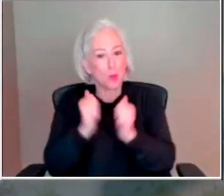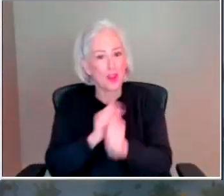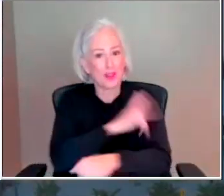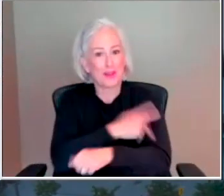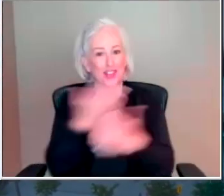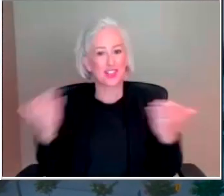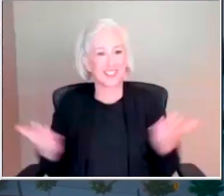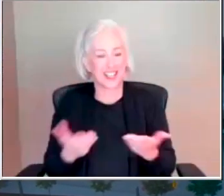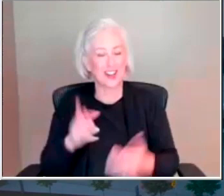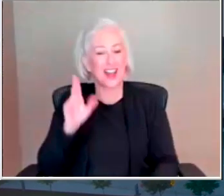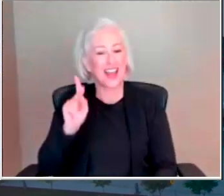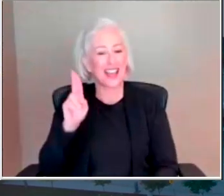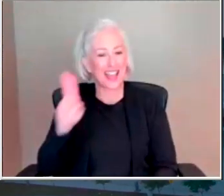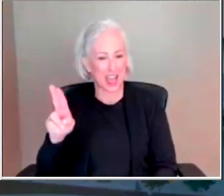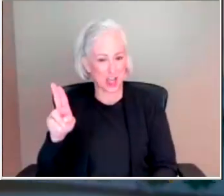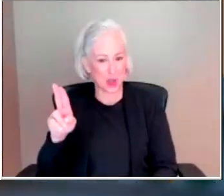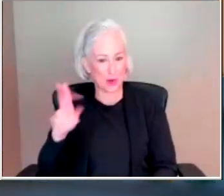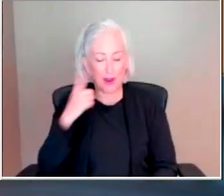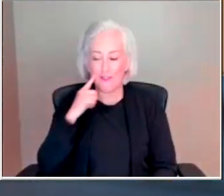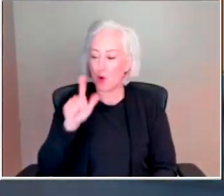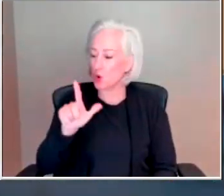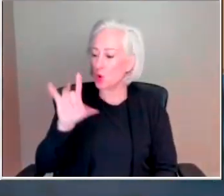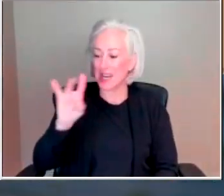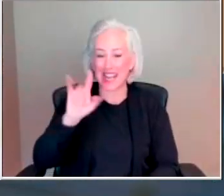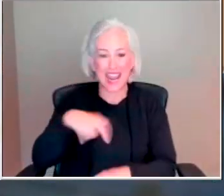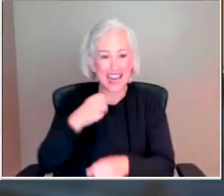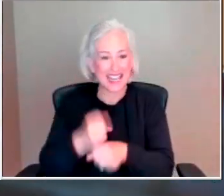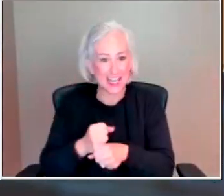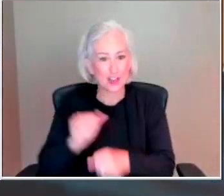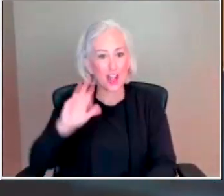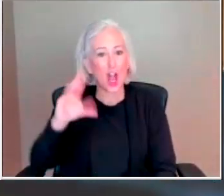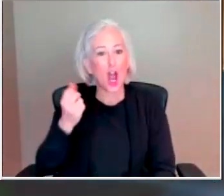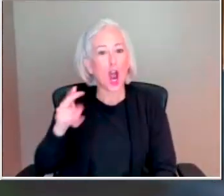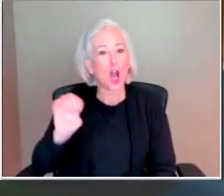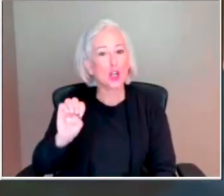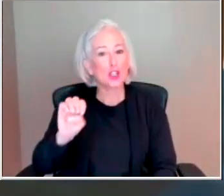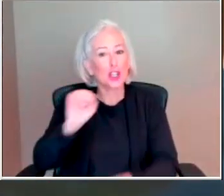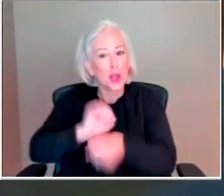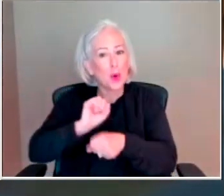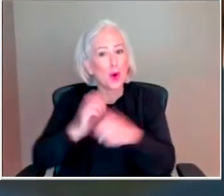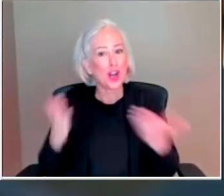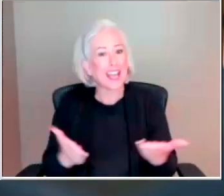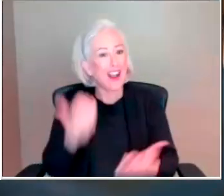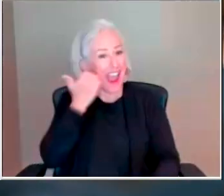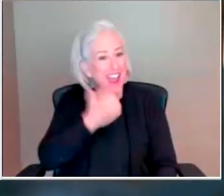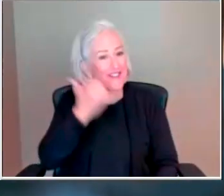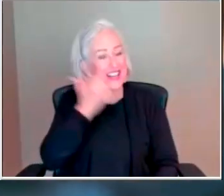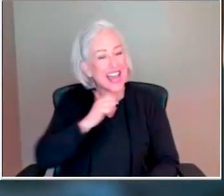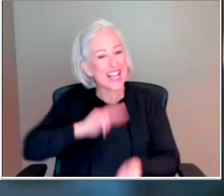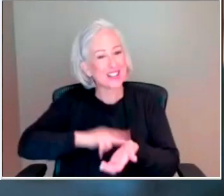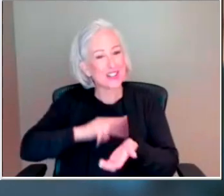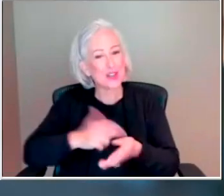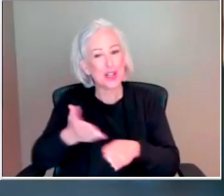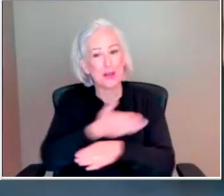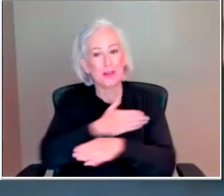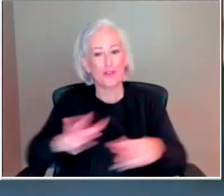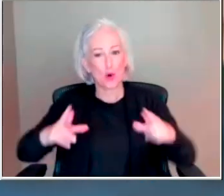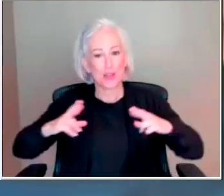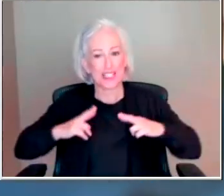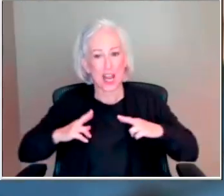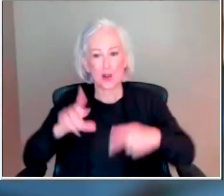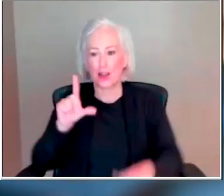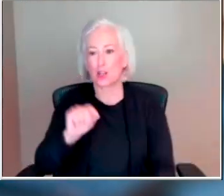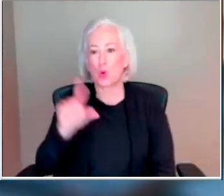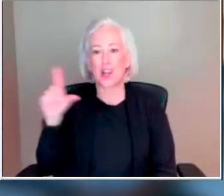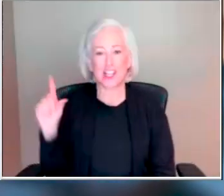System. For 28 years, this is where Archie worked every day as a nurse before retiring in 2020. I knew I'd